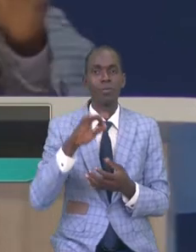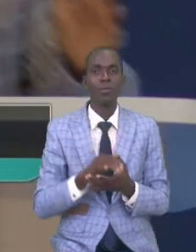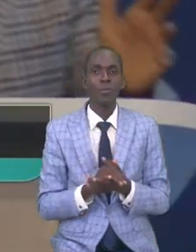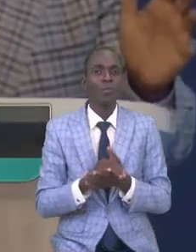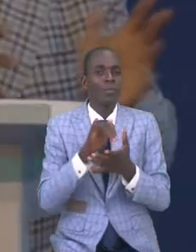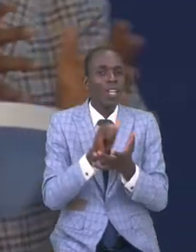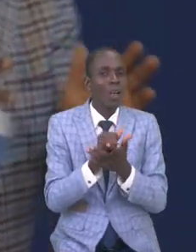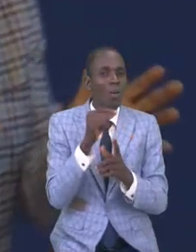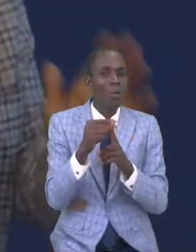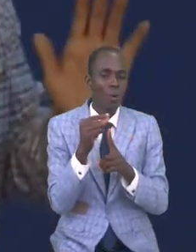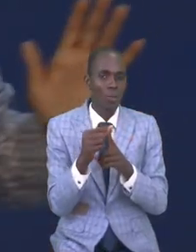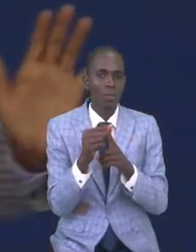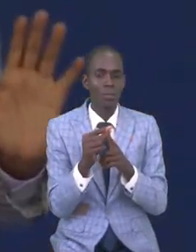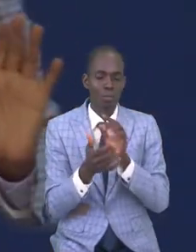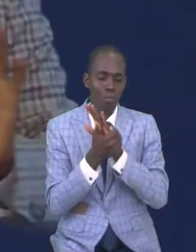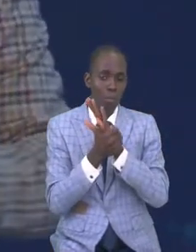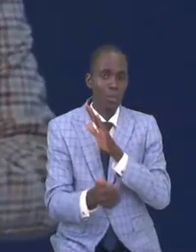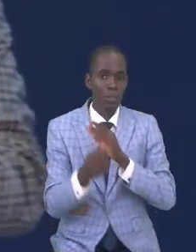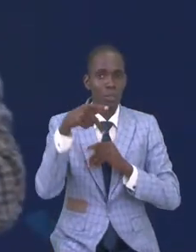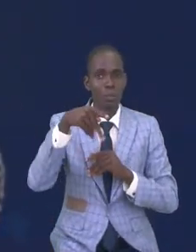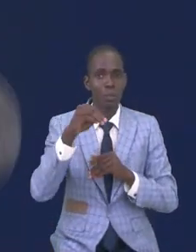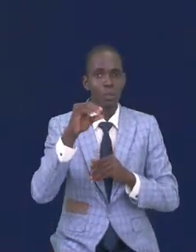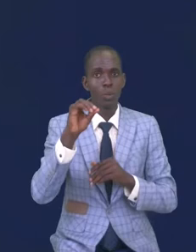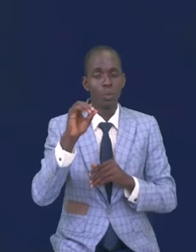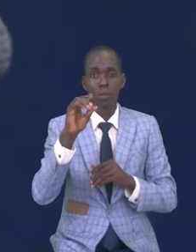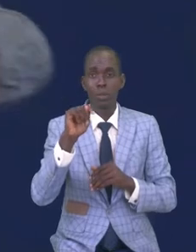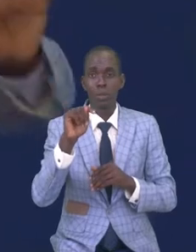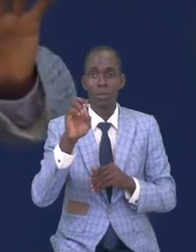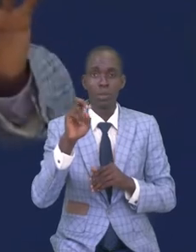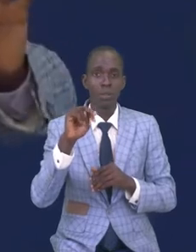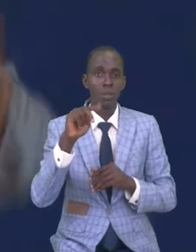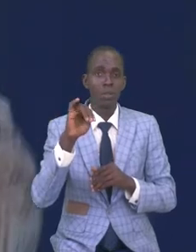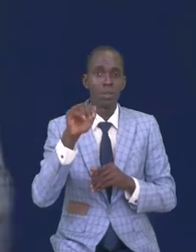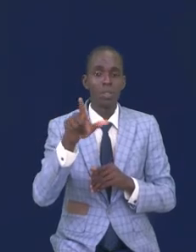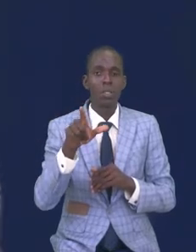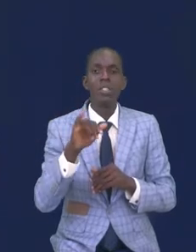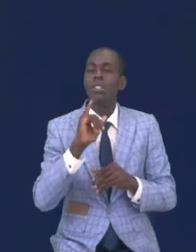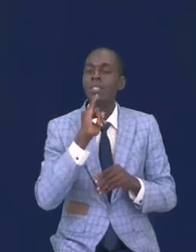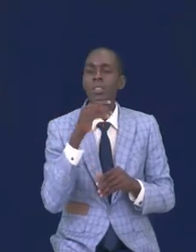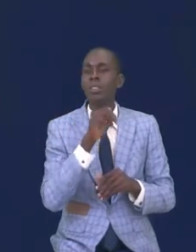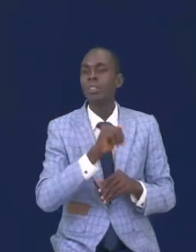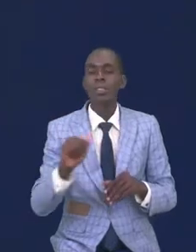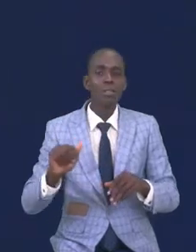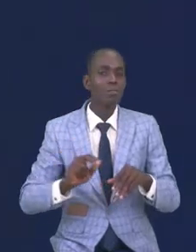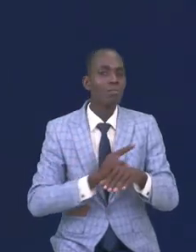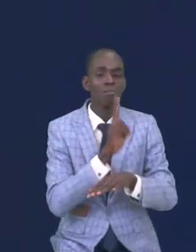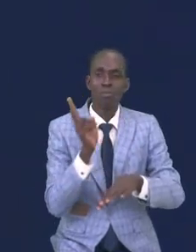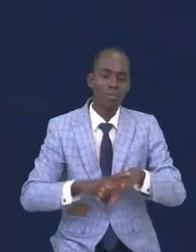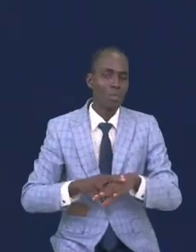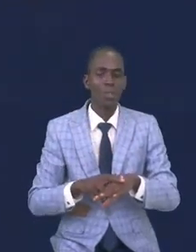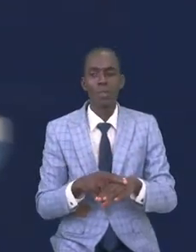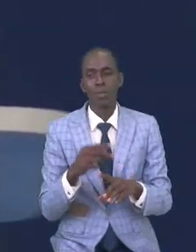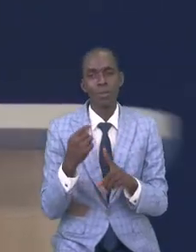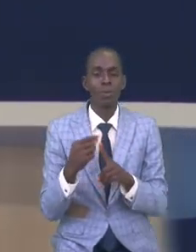That word potential is common to everyone. It's like